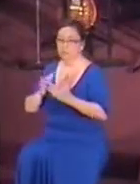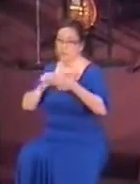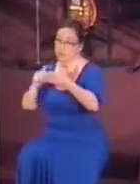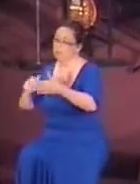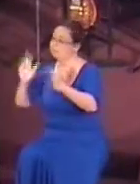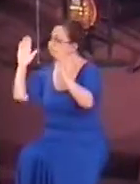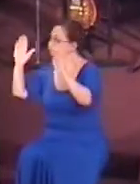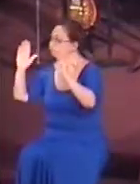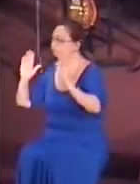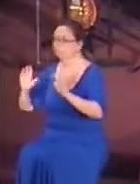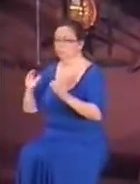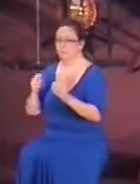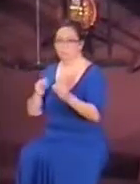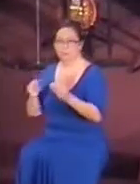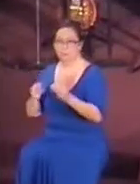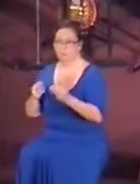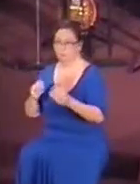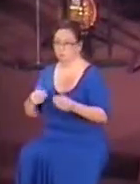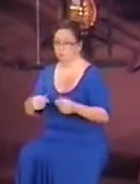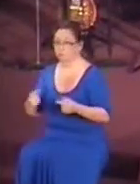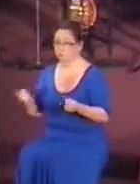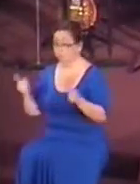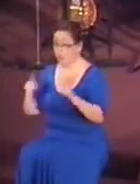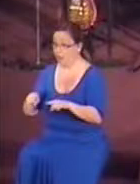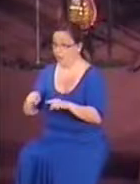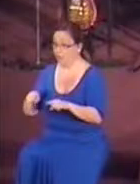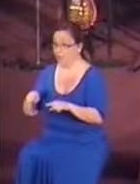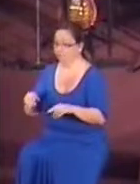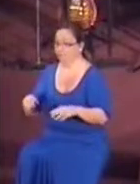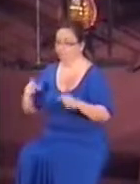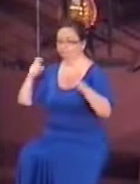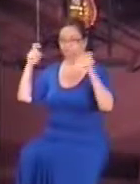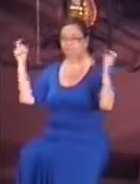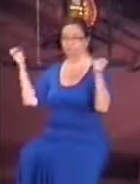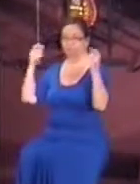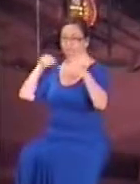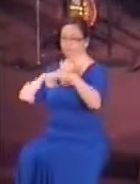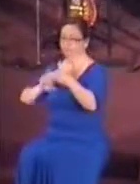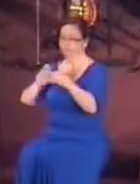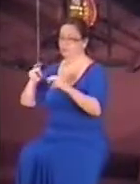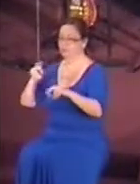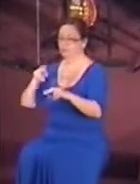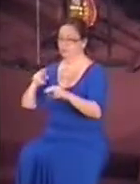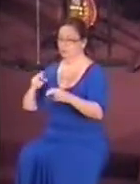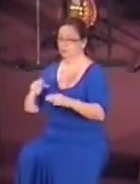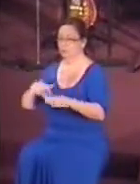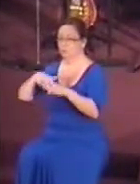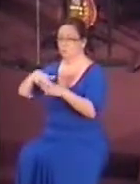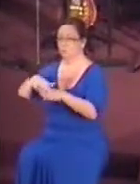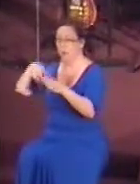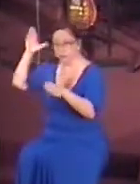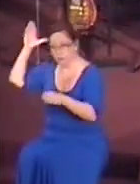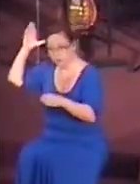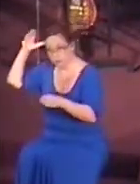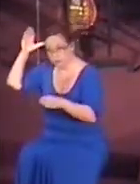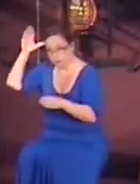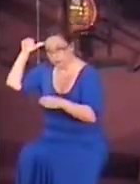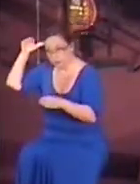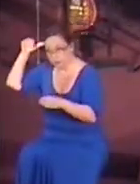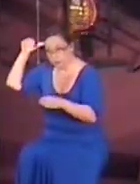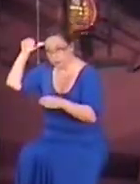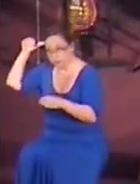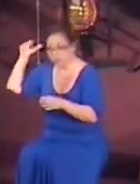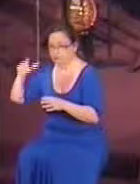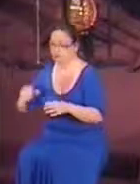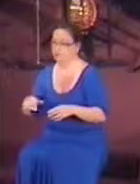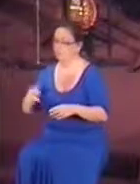ministry. And we come upon this scene that's called the triumphal entry, where Jesus is riding a donkey into Jerusalem. And people are shouting